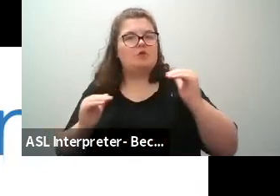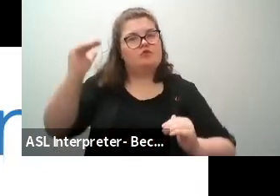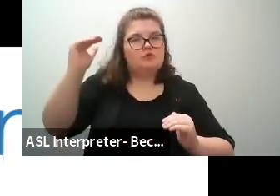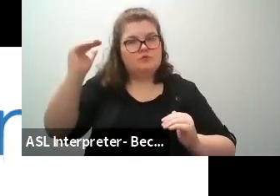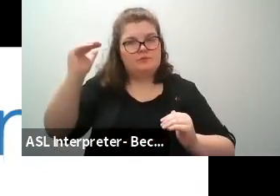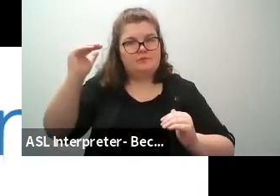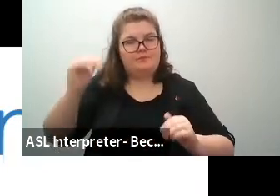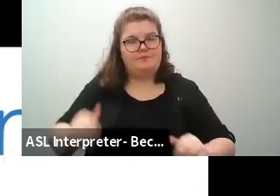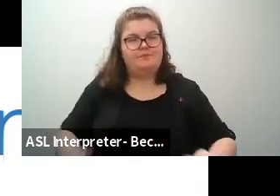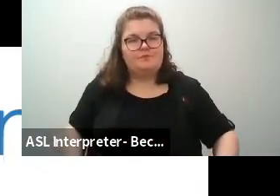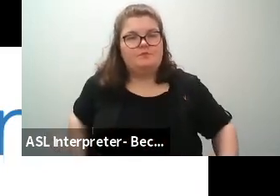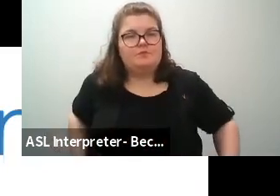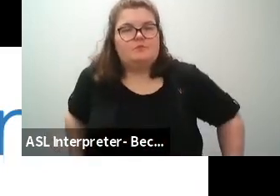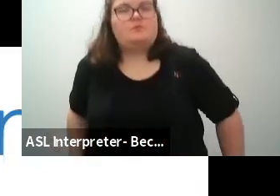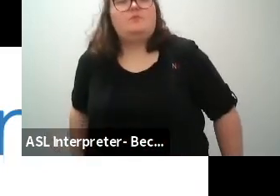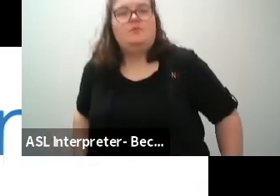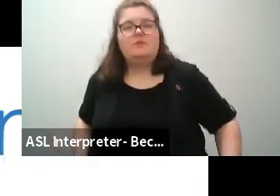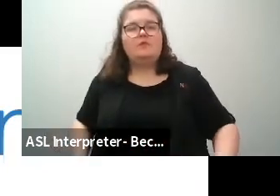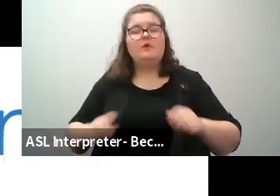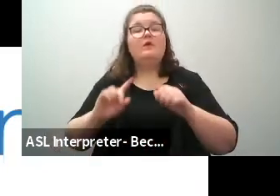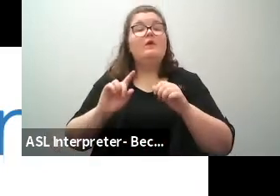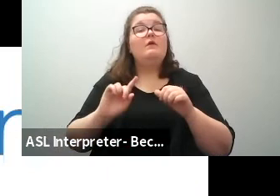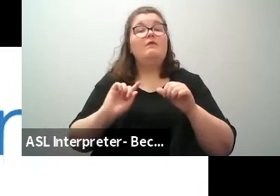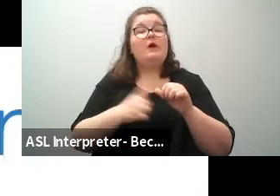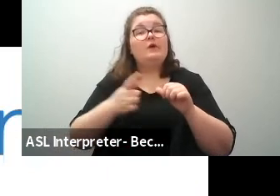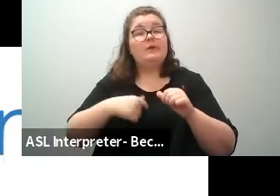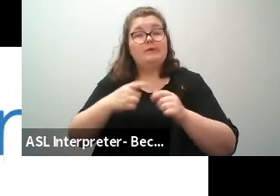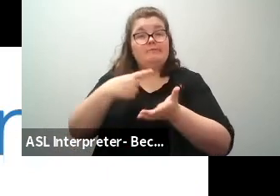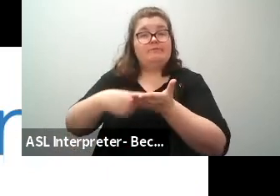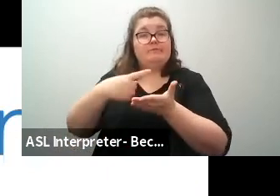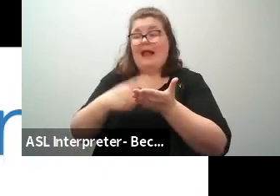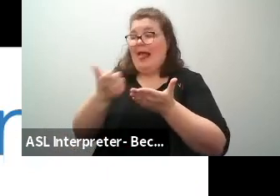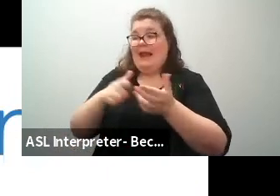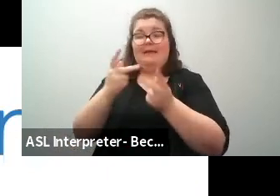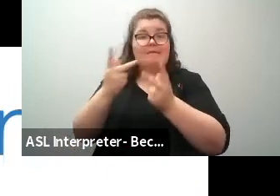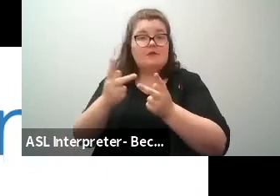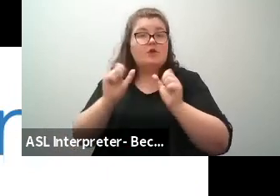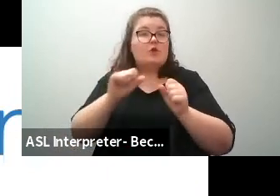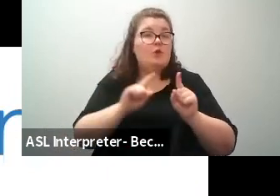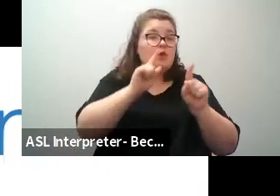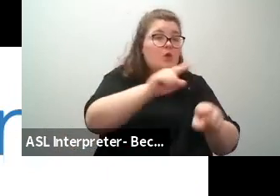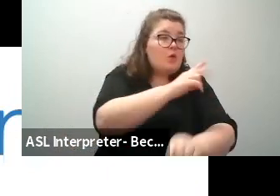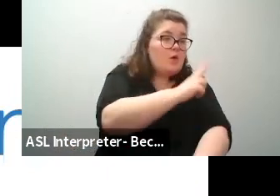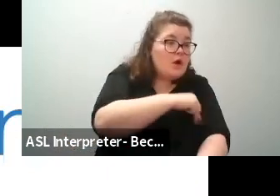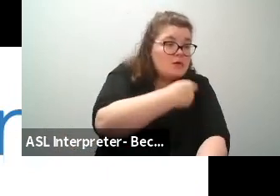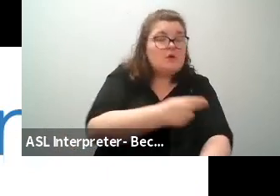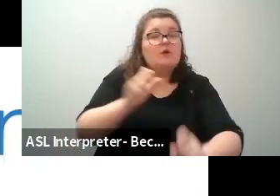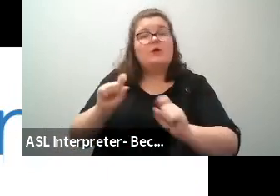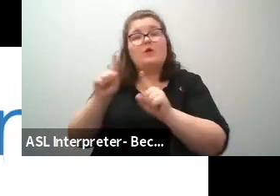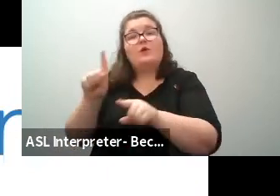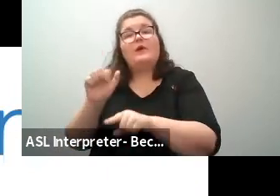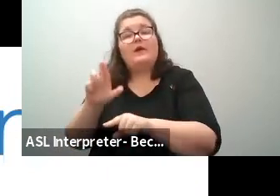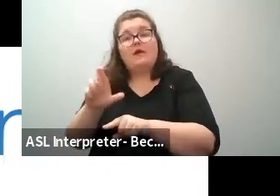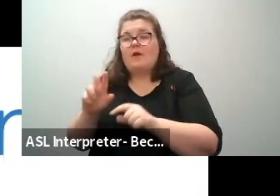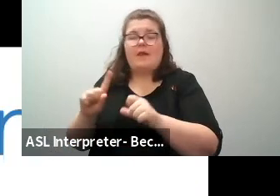First, we're going to look across any index visit type, so whether they come to the emergency department or hospital for that first visit where they receive the